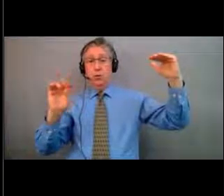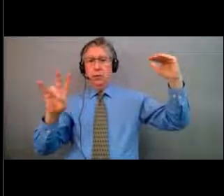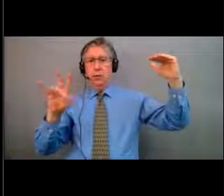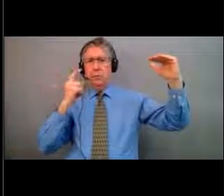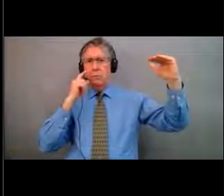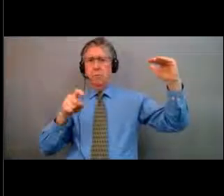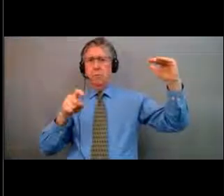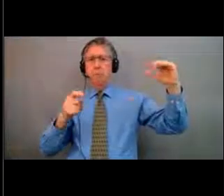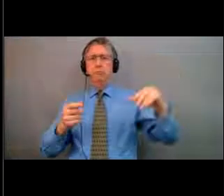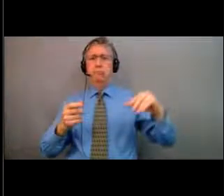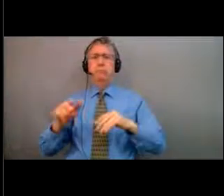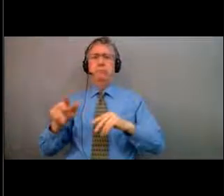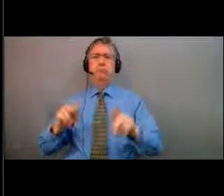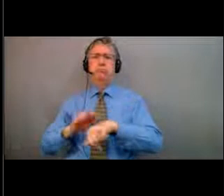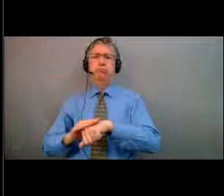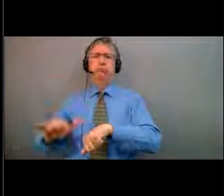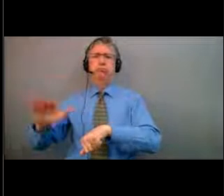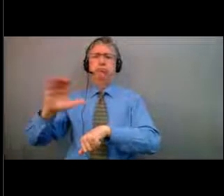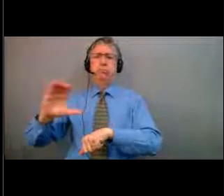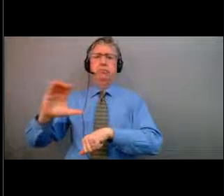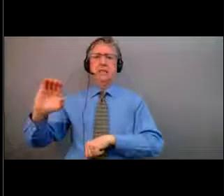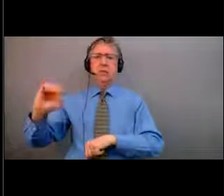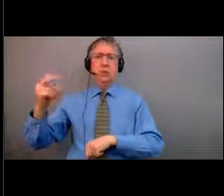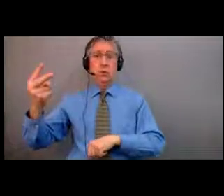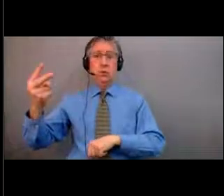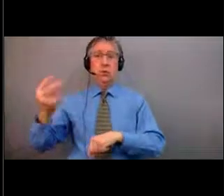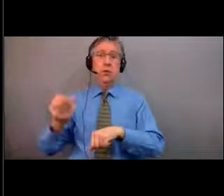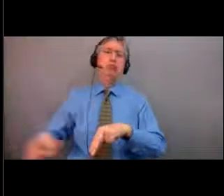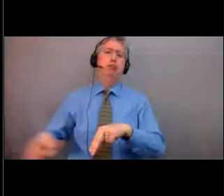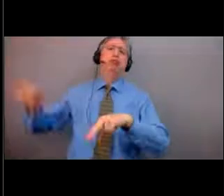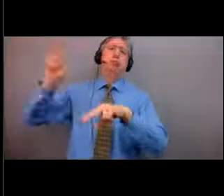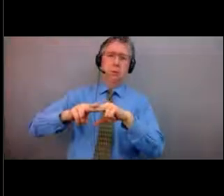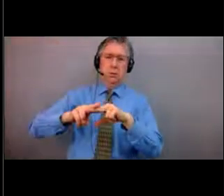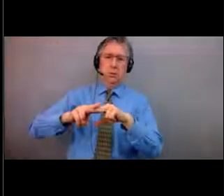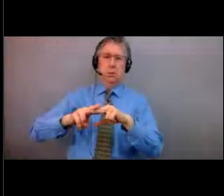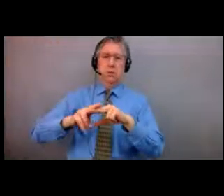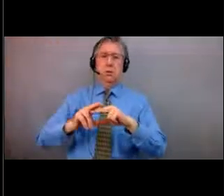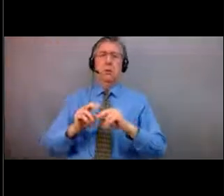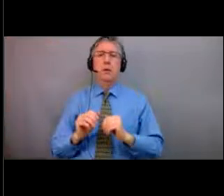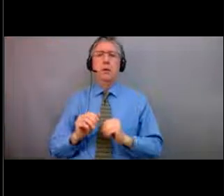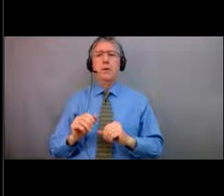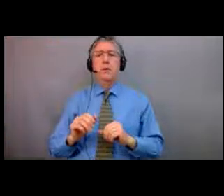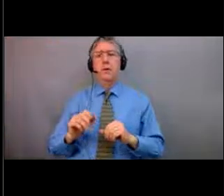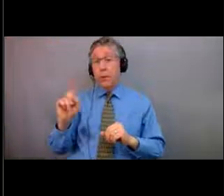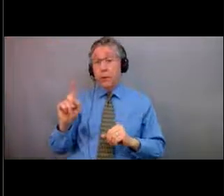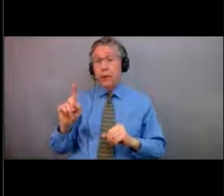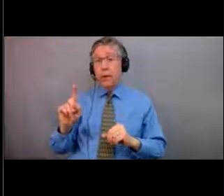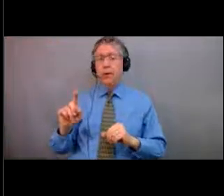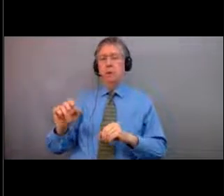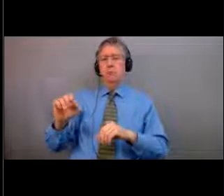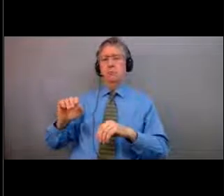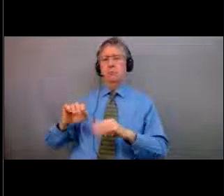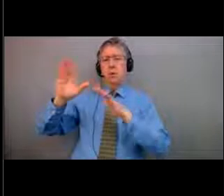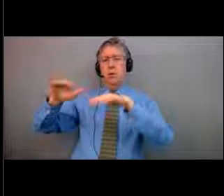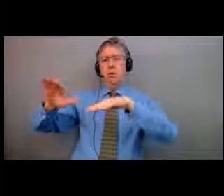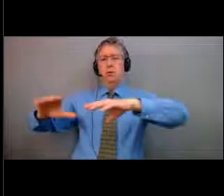in anthropogenic CO2 through the Southern Ocean